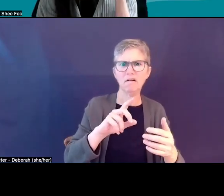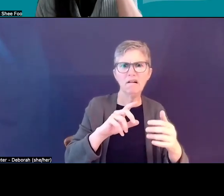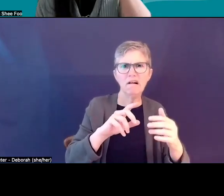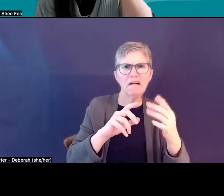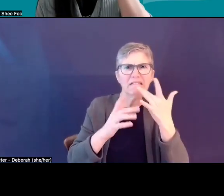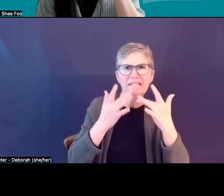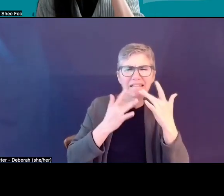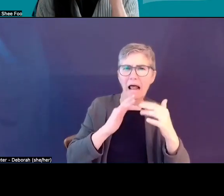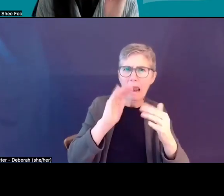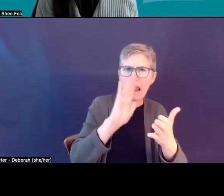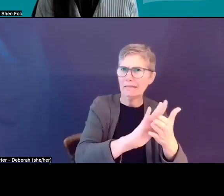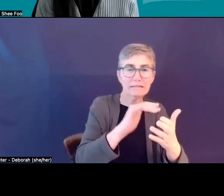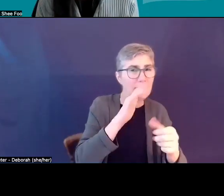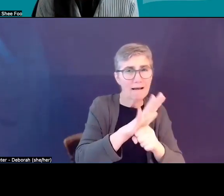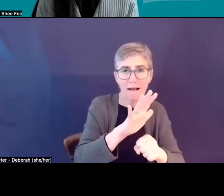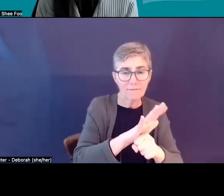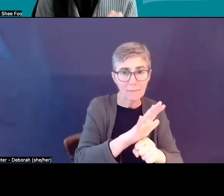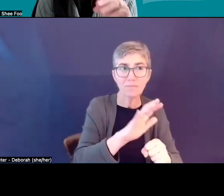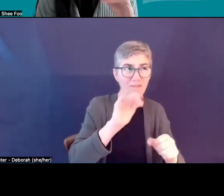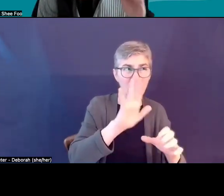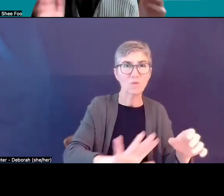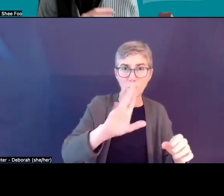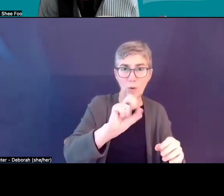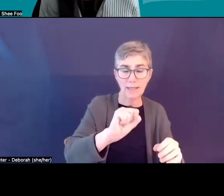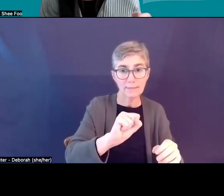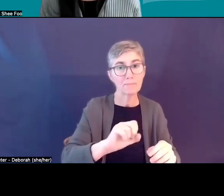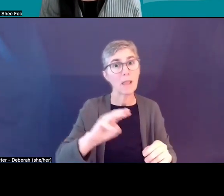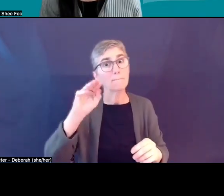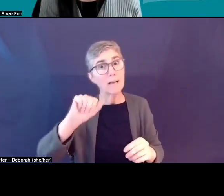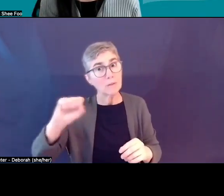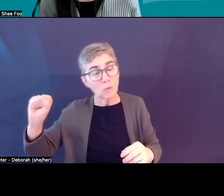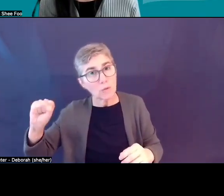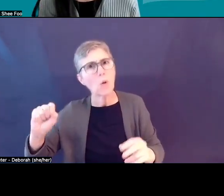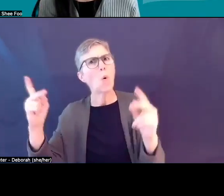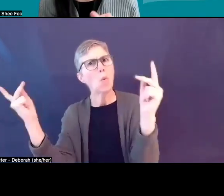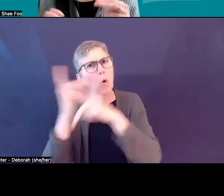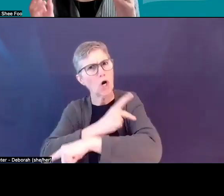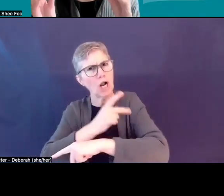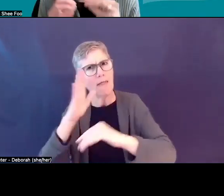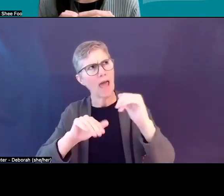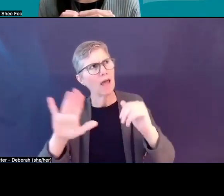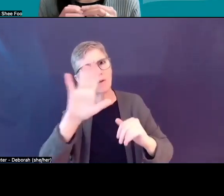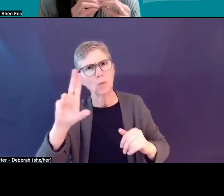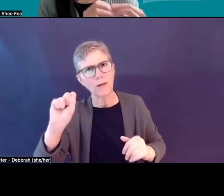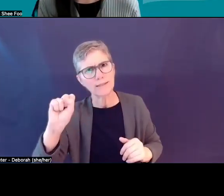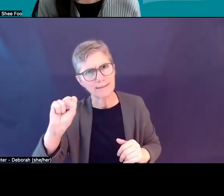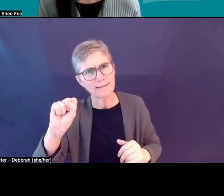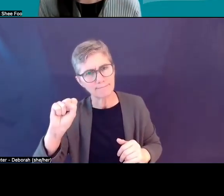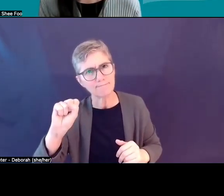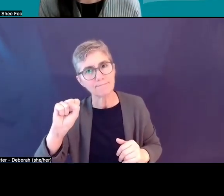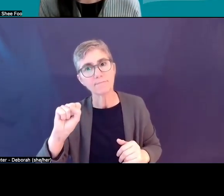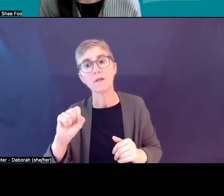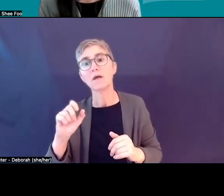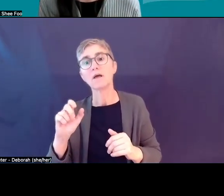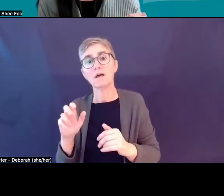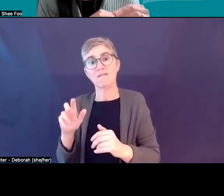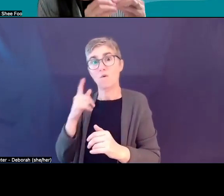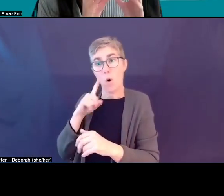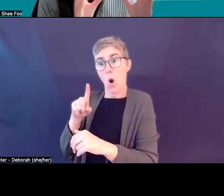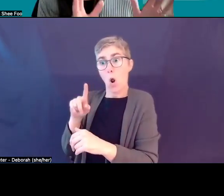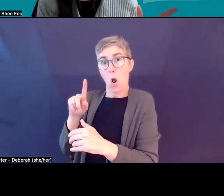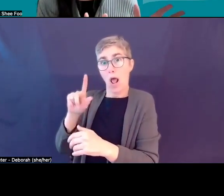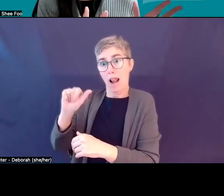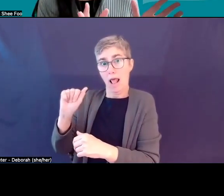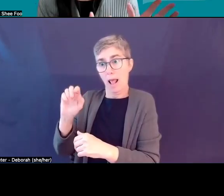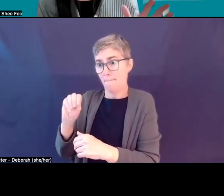slide. Massachusetts is actually on the lower end across all the states for long-acting antipsychotic use. So